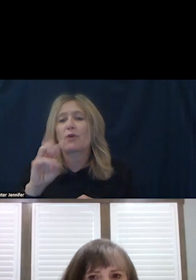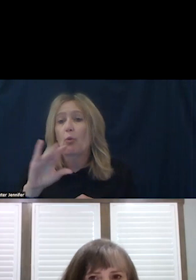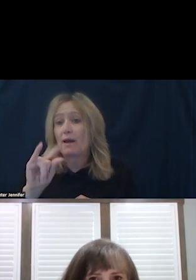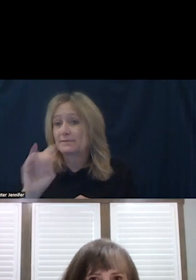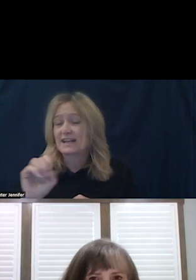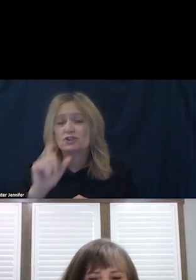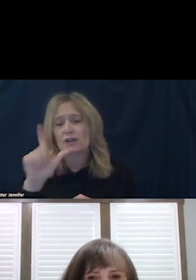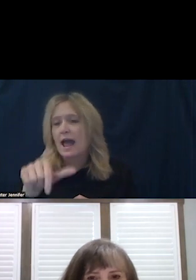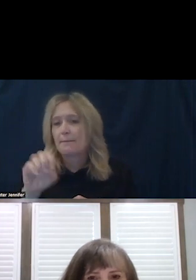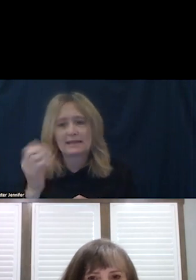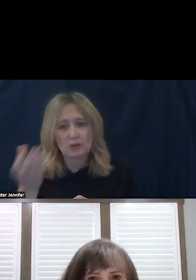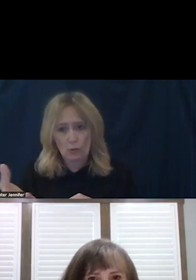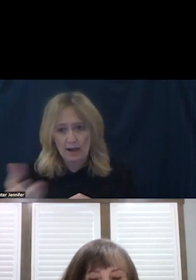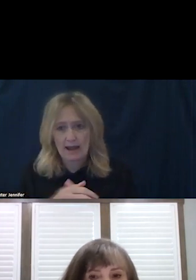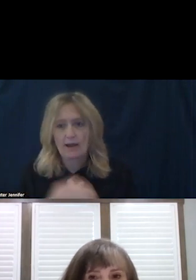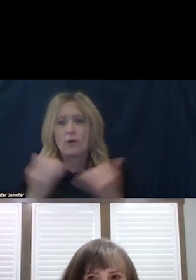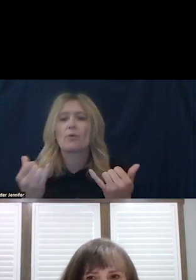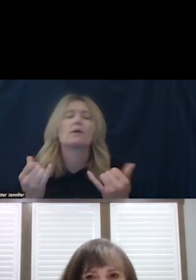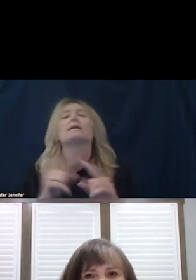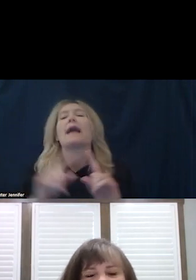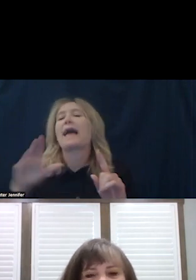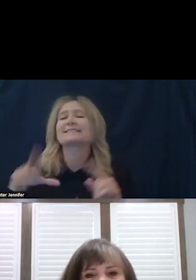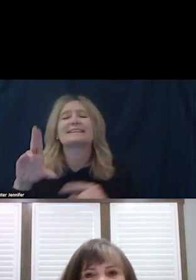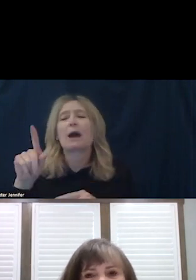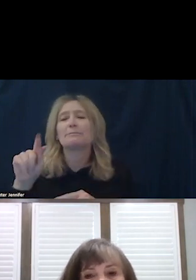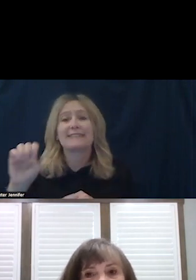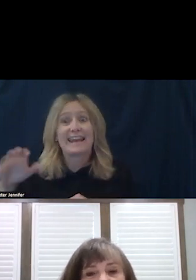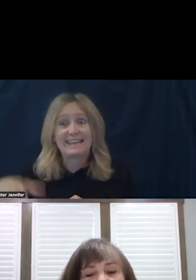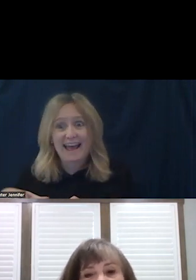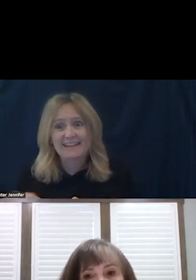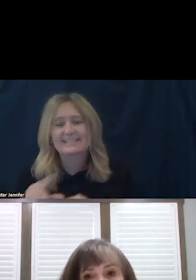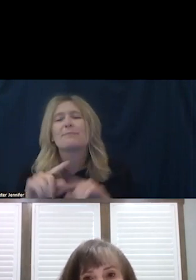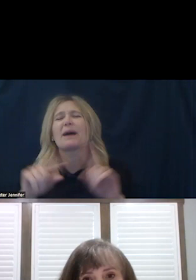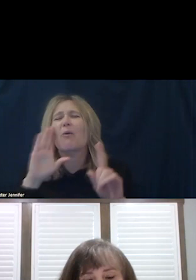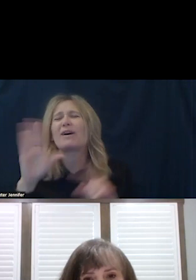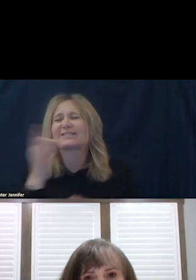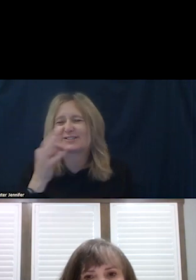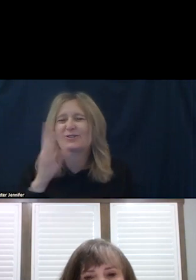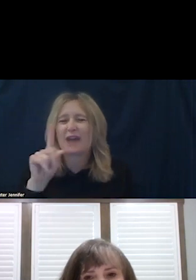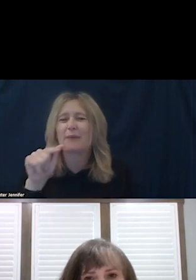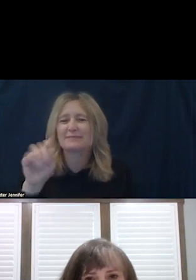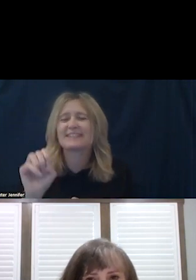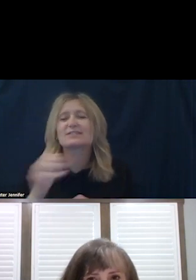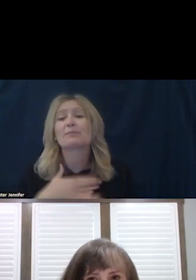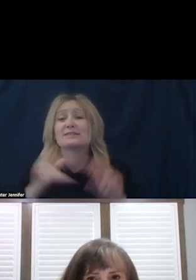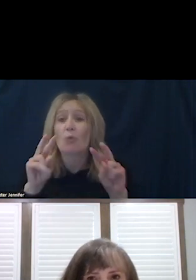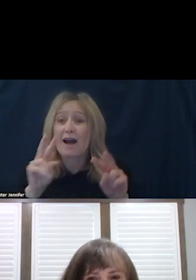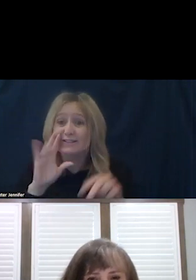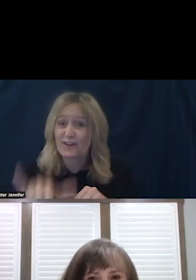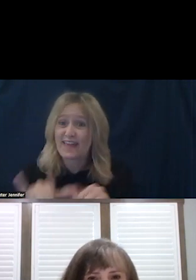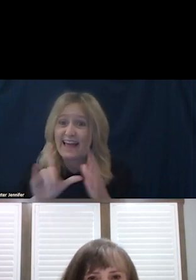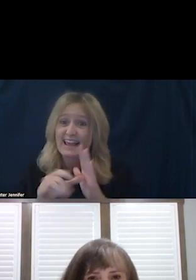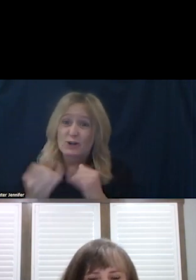not be there right now because it hasn't been updated. And it will be updated soon. So please watch for it later today